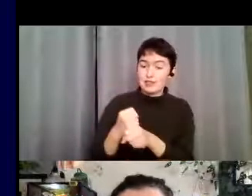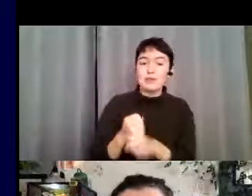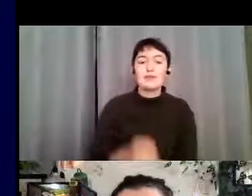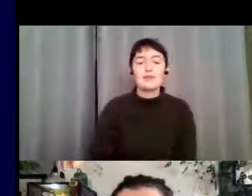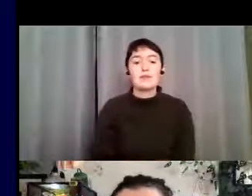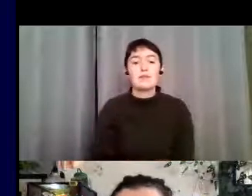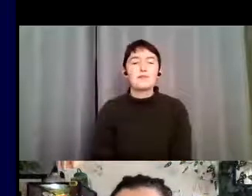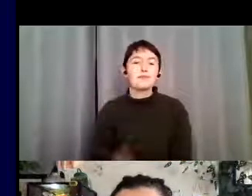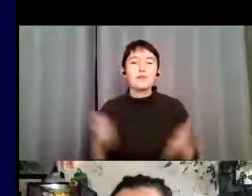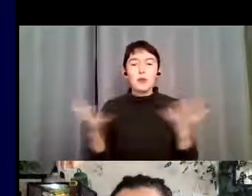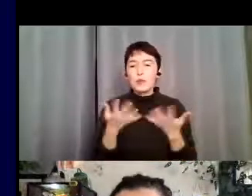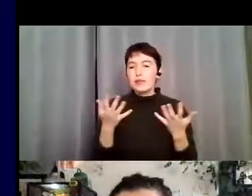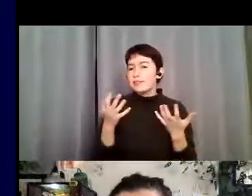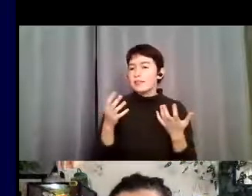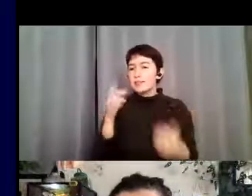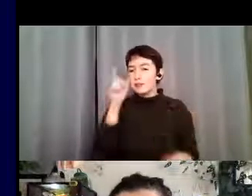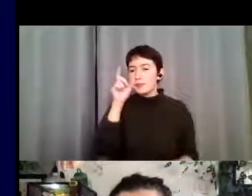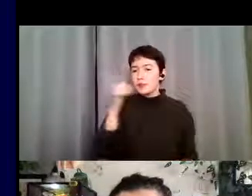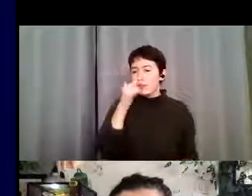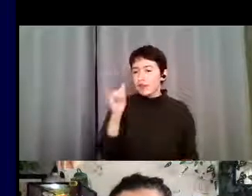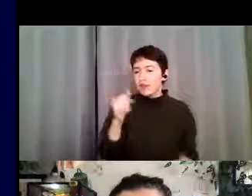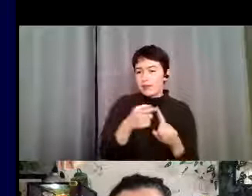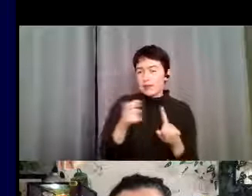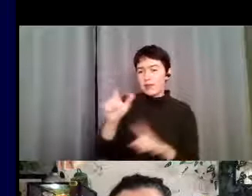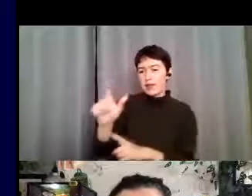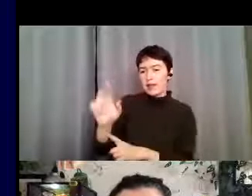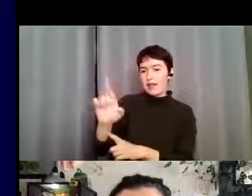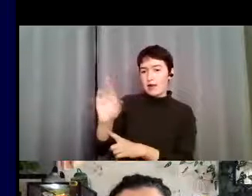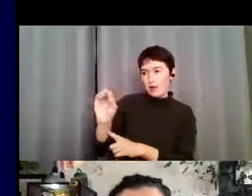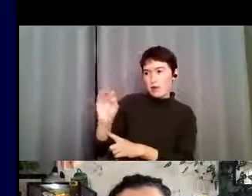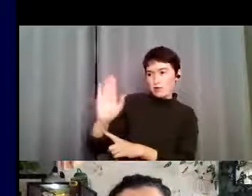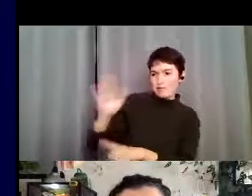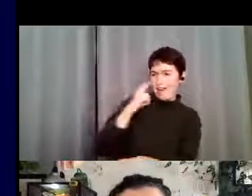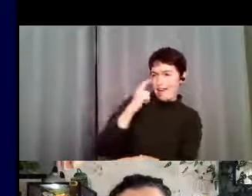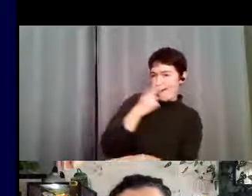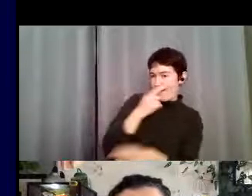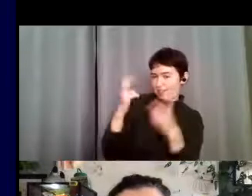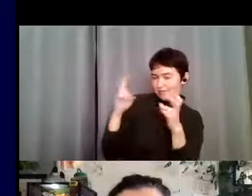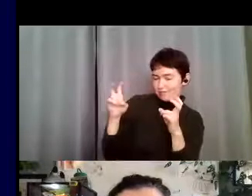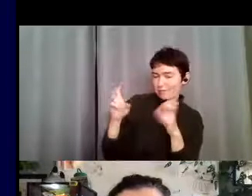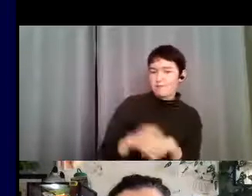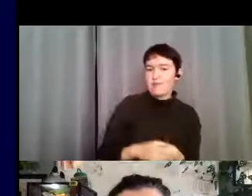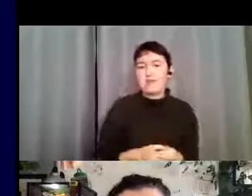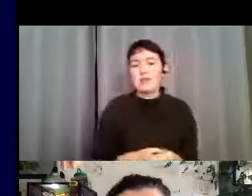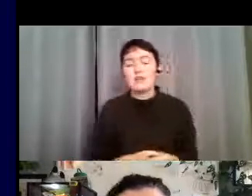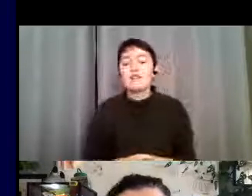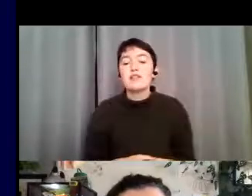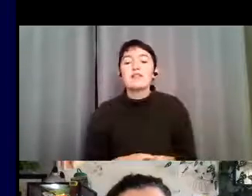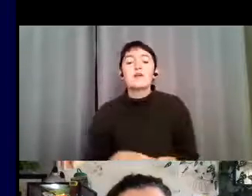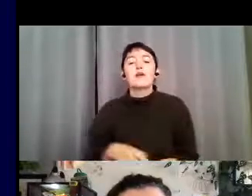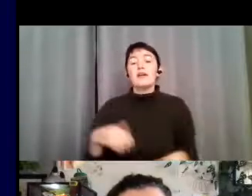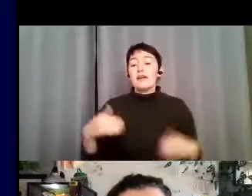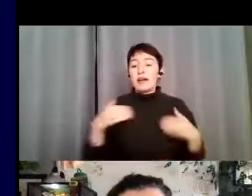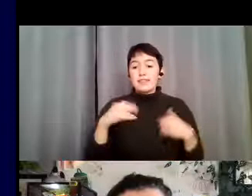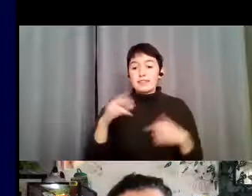through LRO's eyes? So I mentioned that LRO, the Lunar Reconnaissance Orbiter, has 7 different kinds of telescopes and cameras.